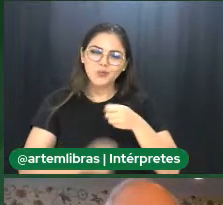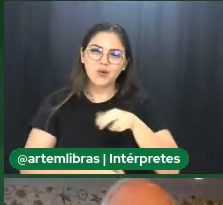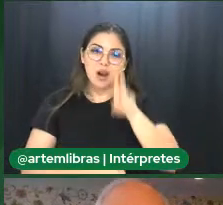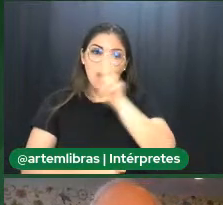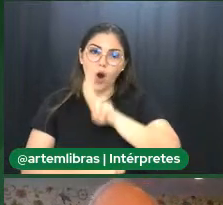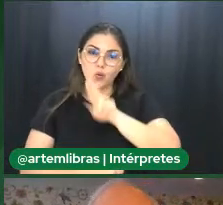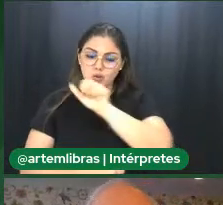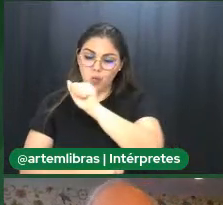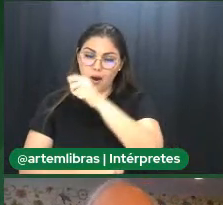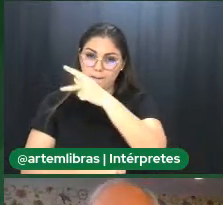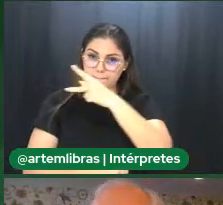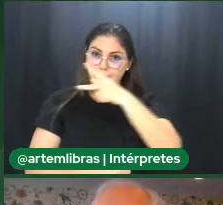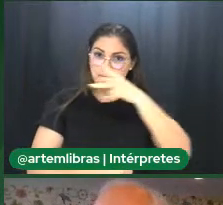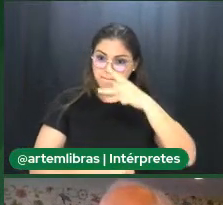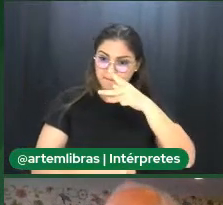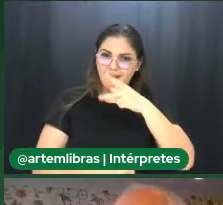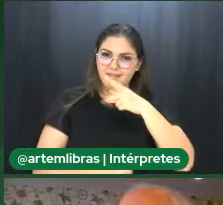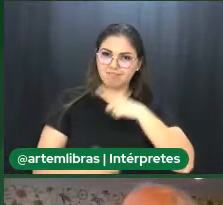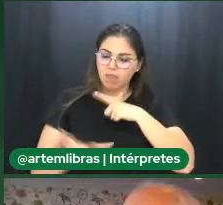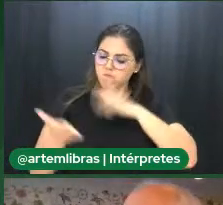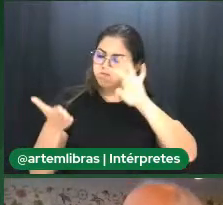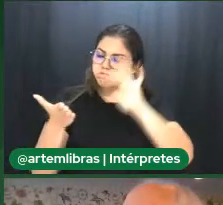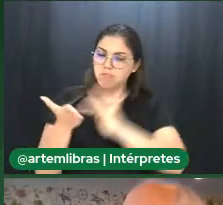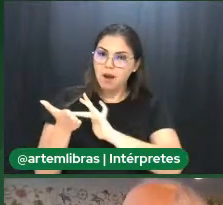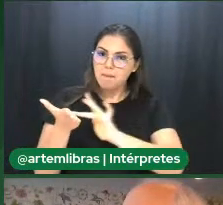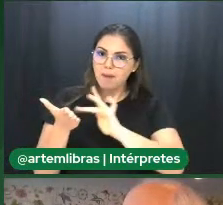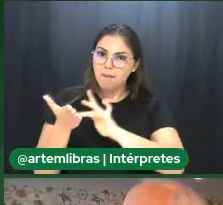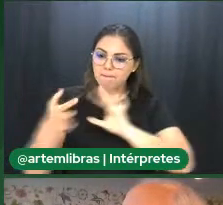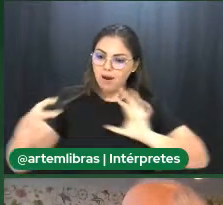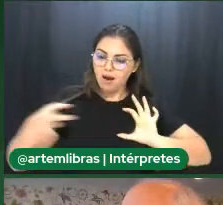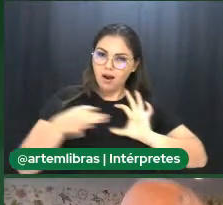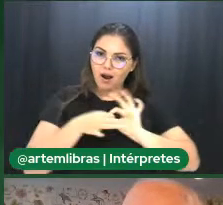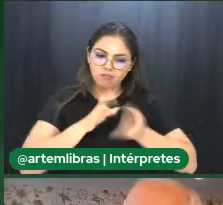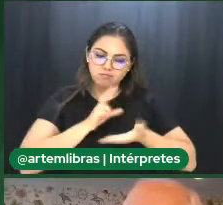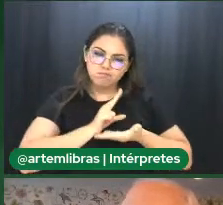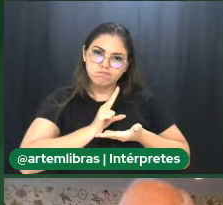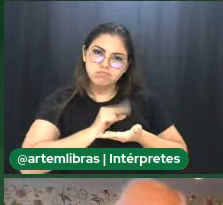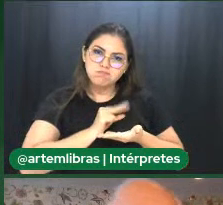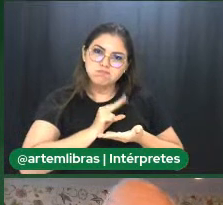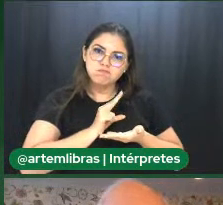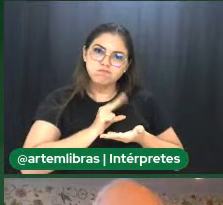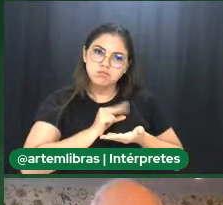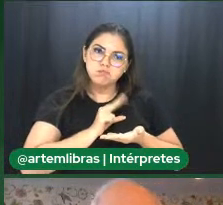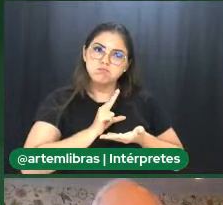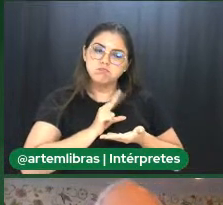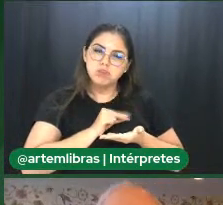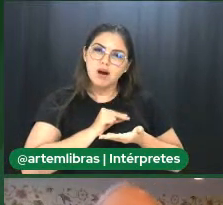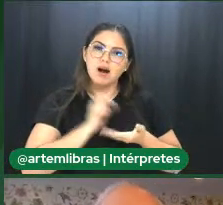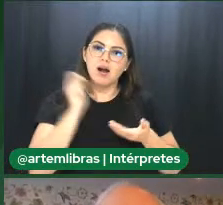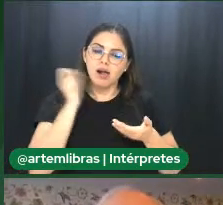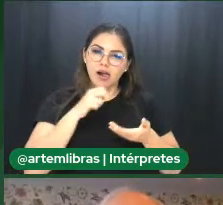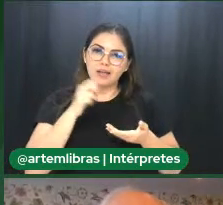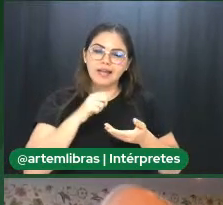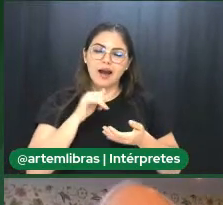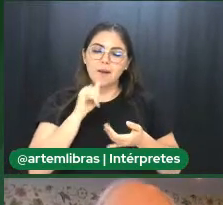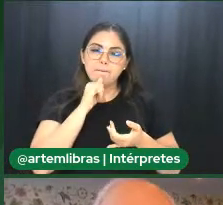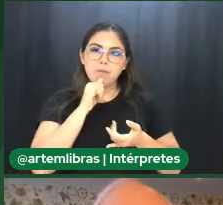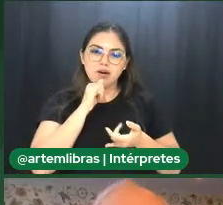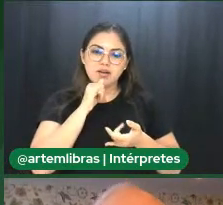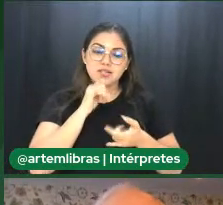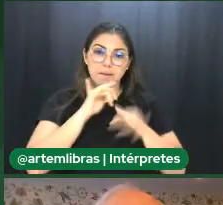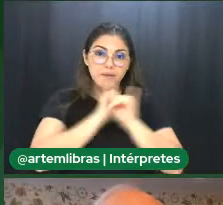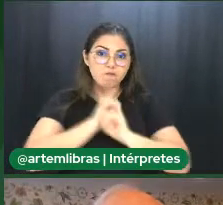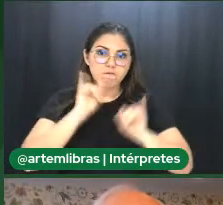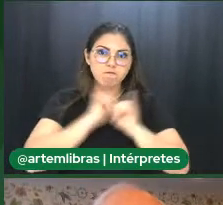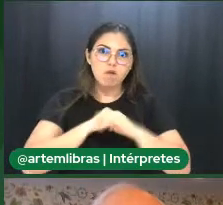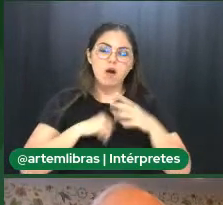phone, control the pacemaker. And then the manufacturer, Medtronic, can monitor thousands of these